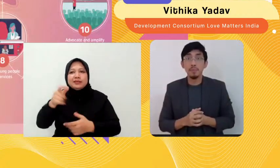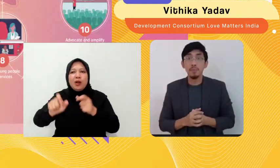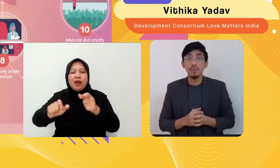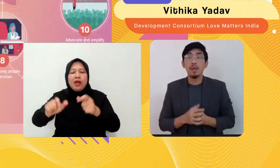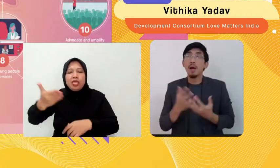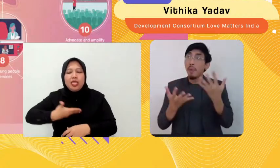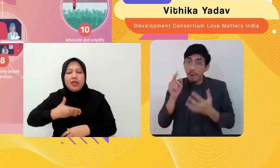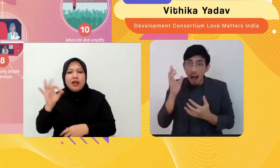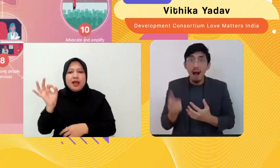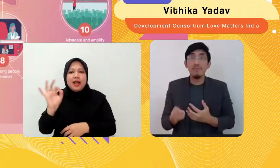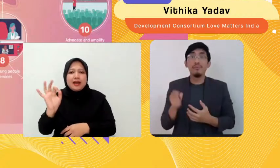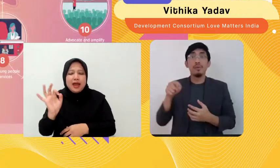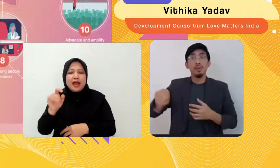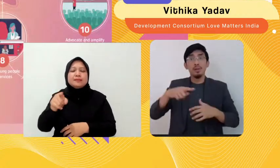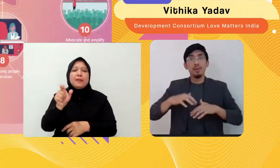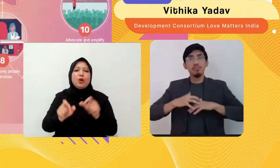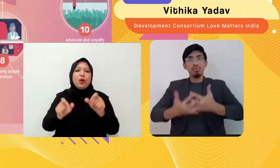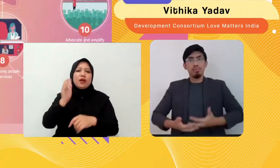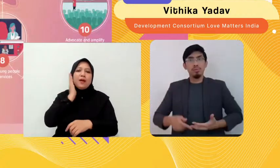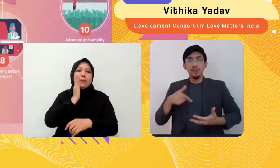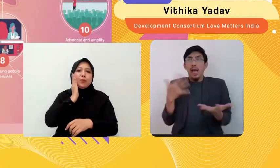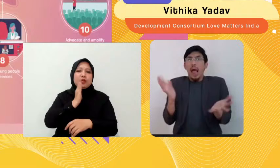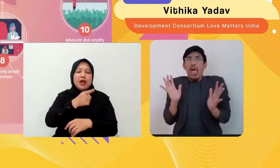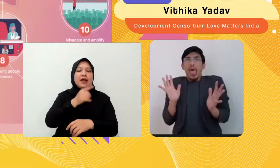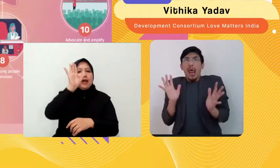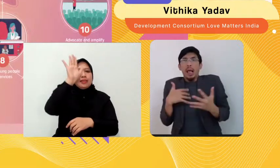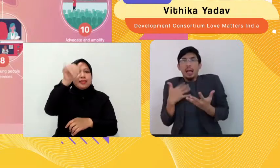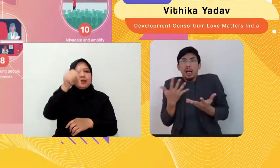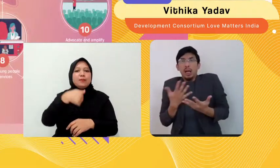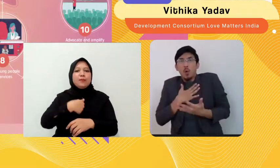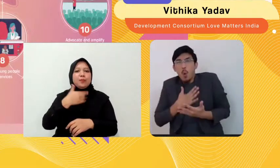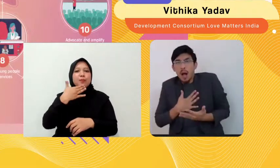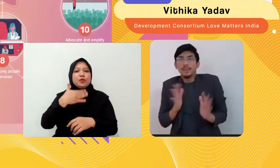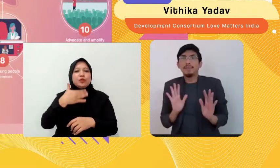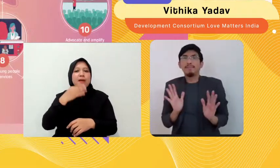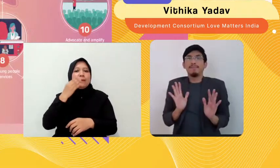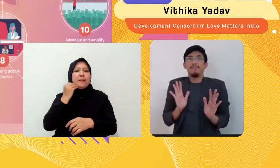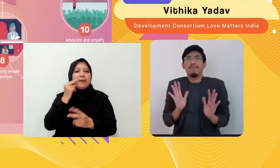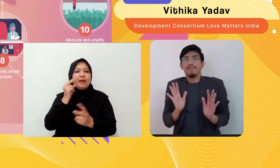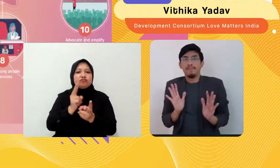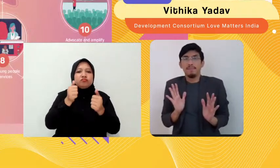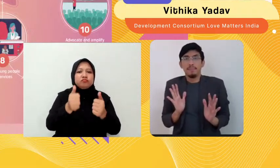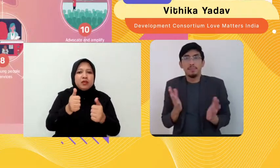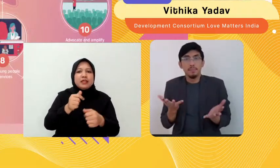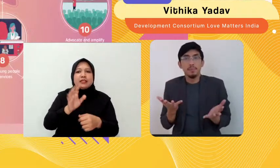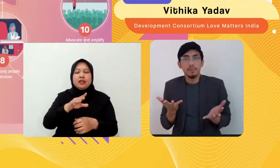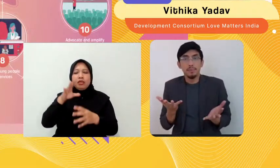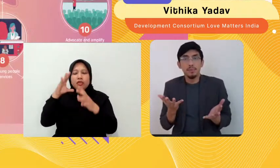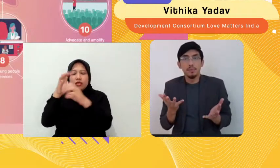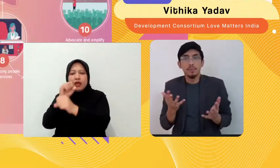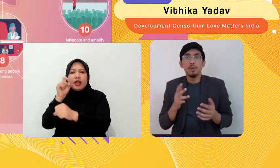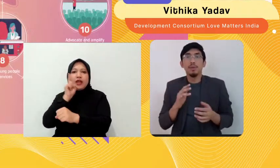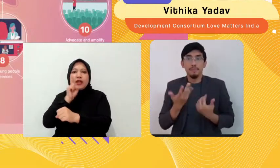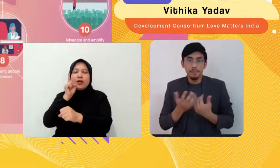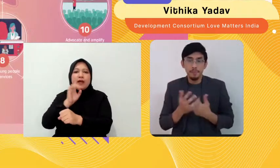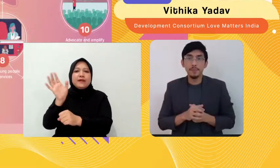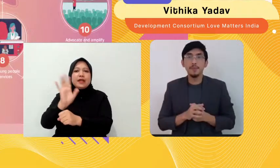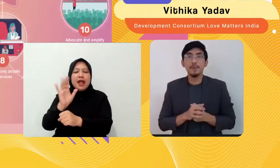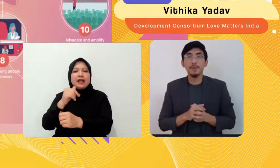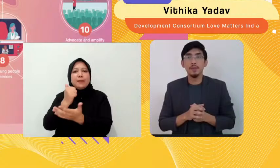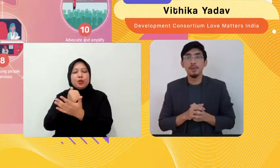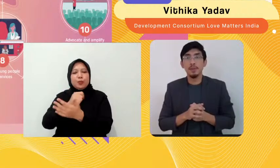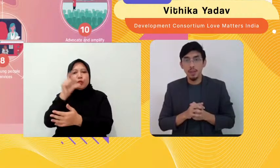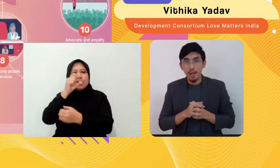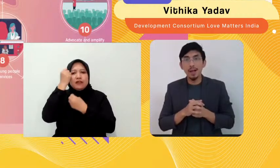sex, and which is why they were turning to pornography for the information they needed. So really recognizing the need